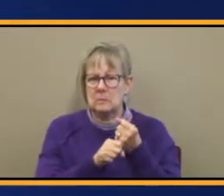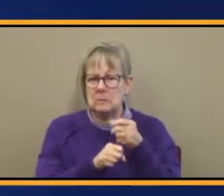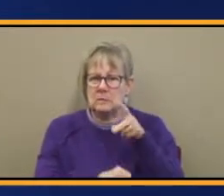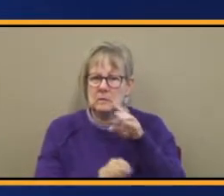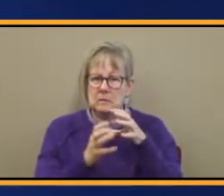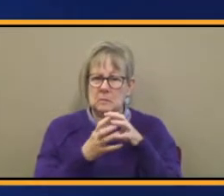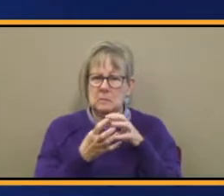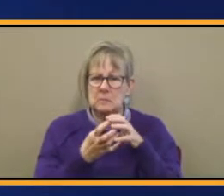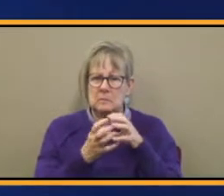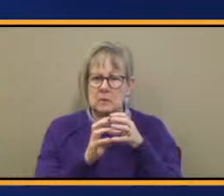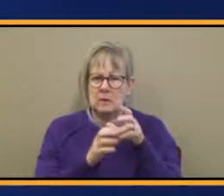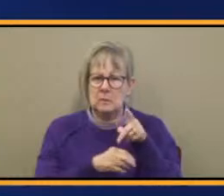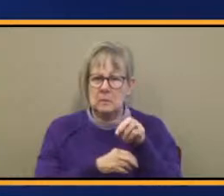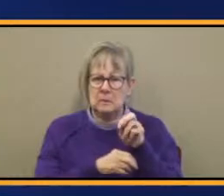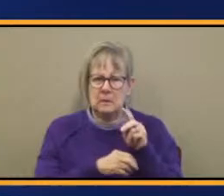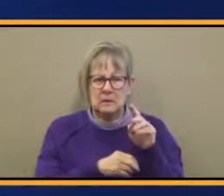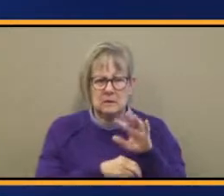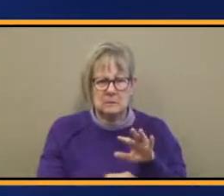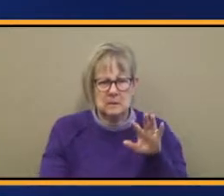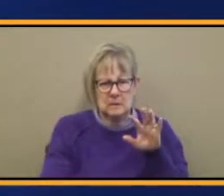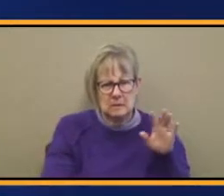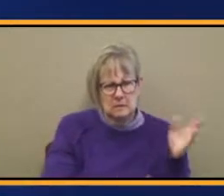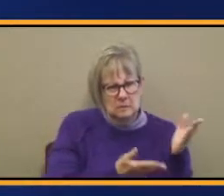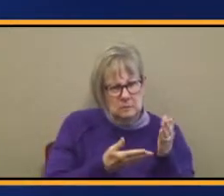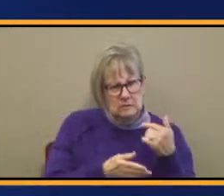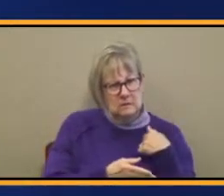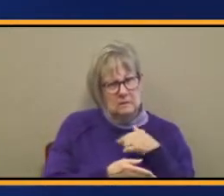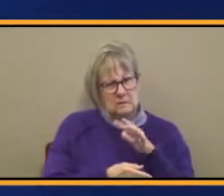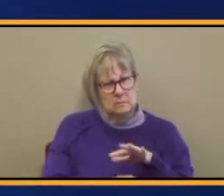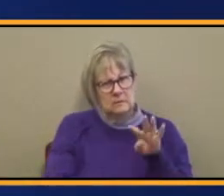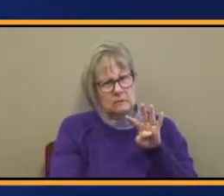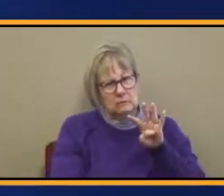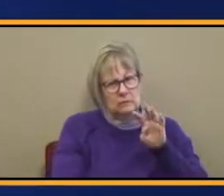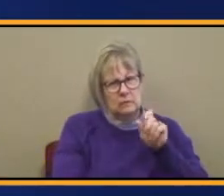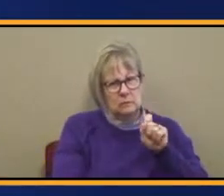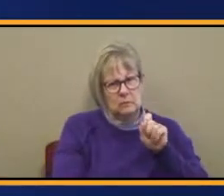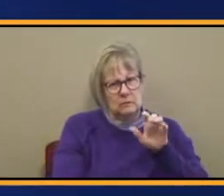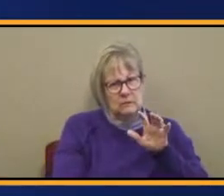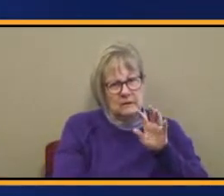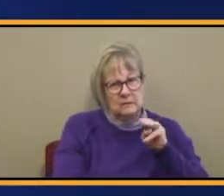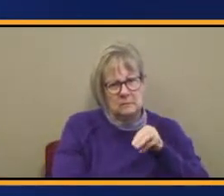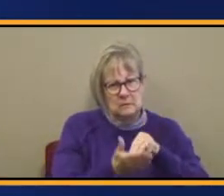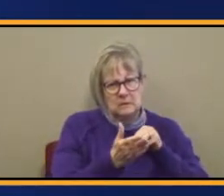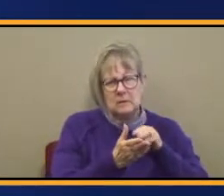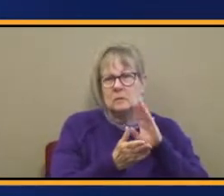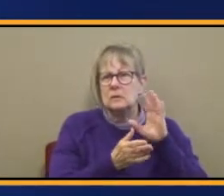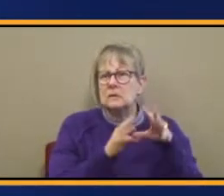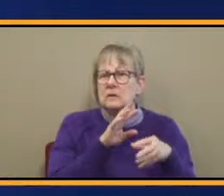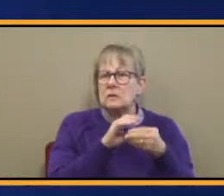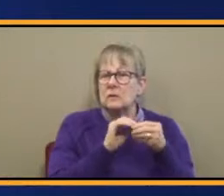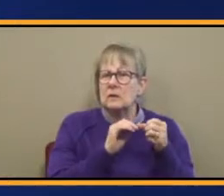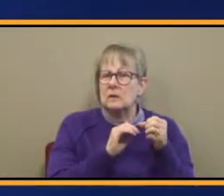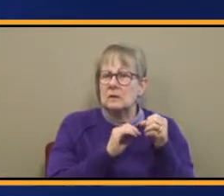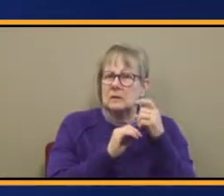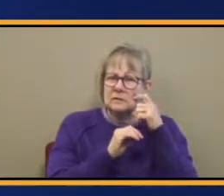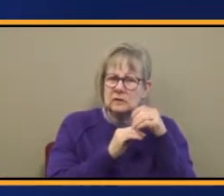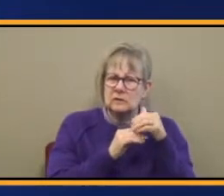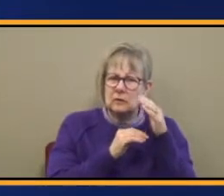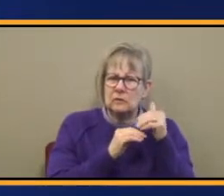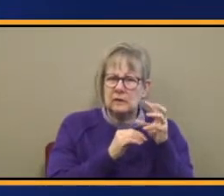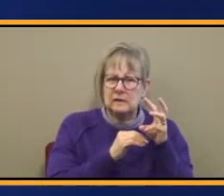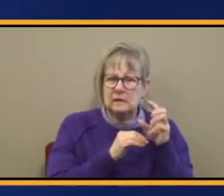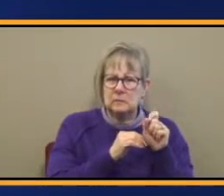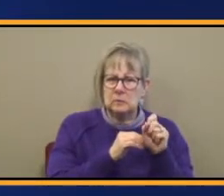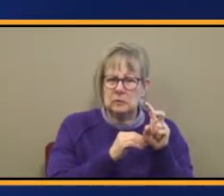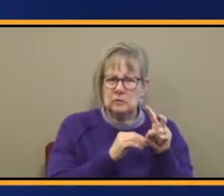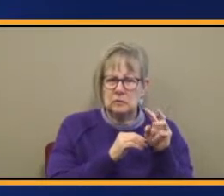Like $4 or $5 million? I'm sorry? What you brought to us was, what was the total expense you brought to us? It was a total of just over $6.2 million,